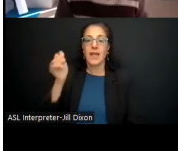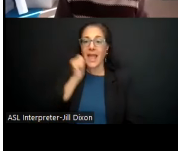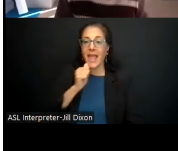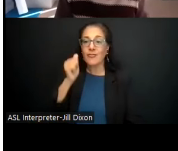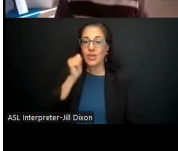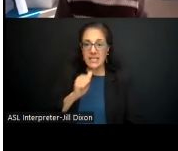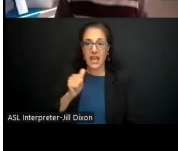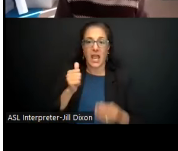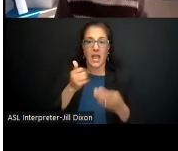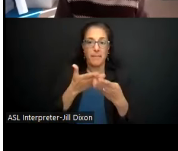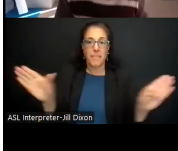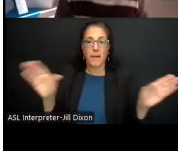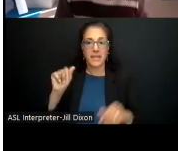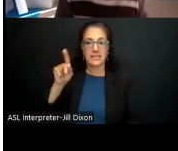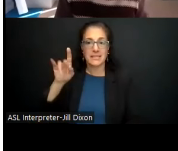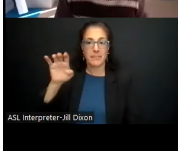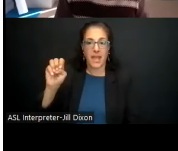space.